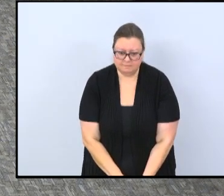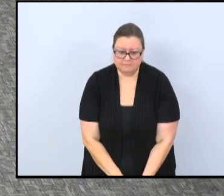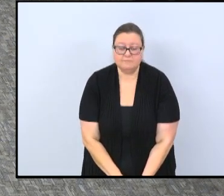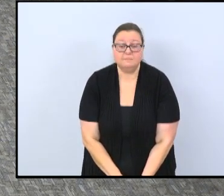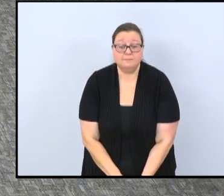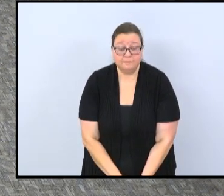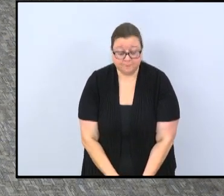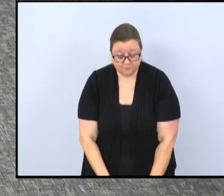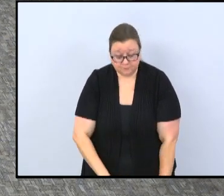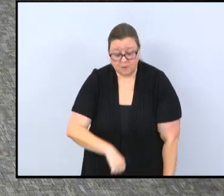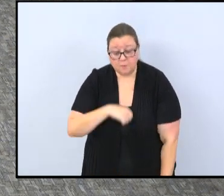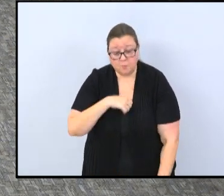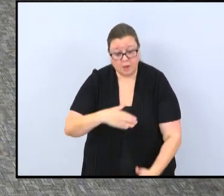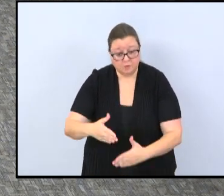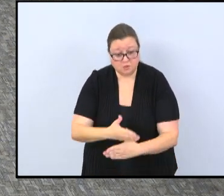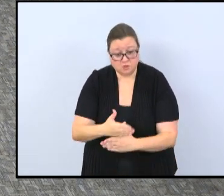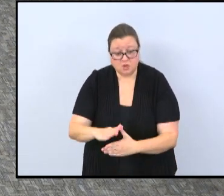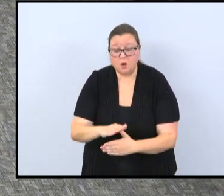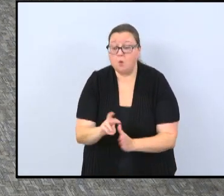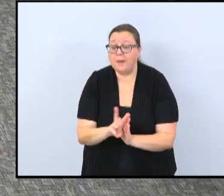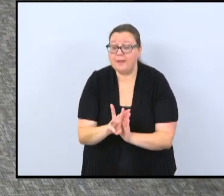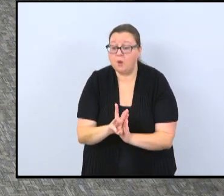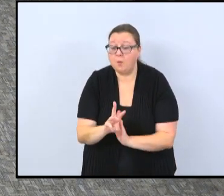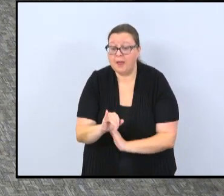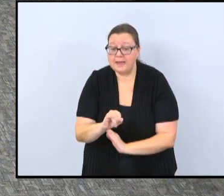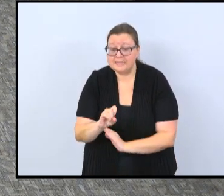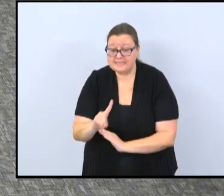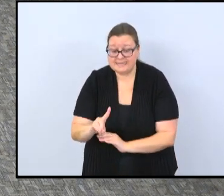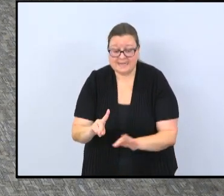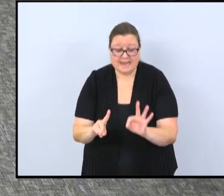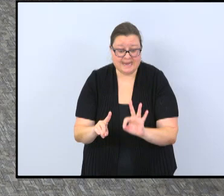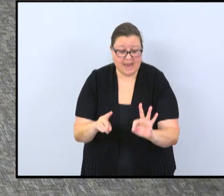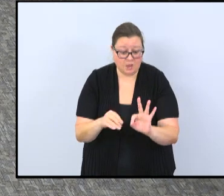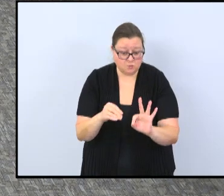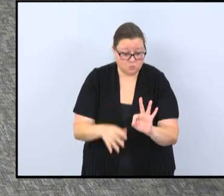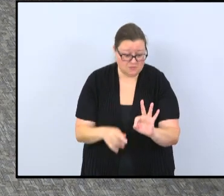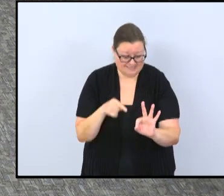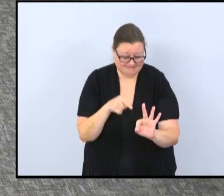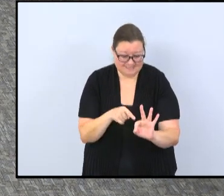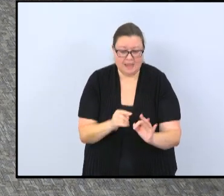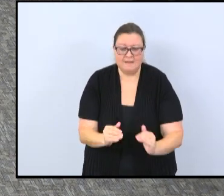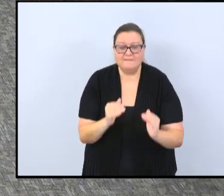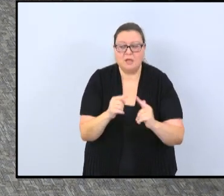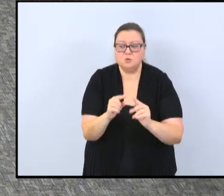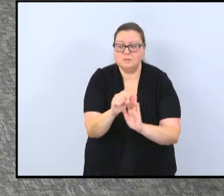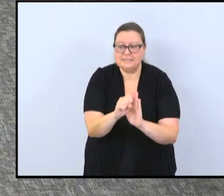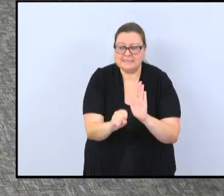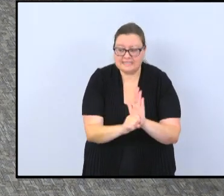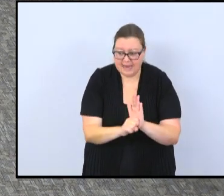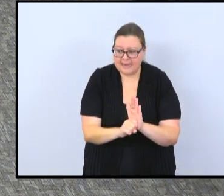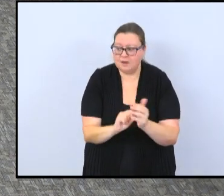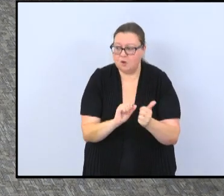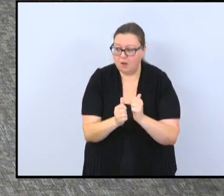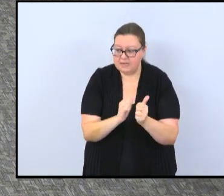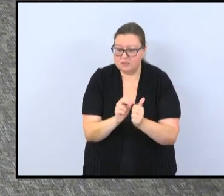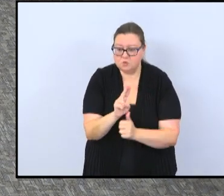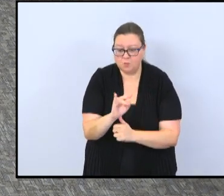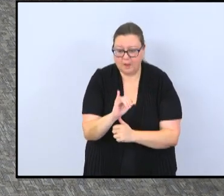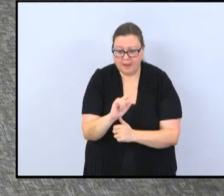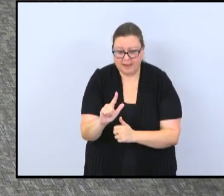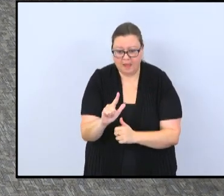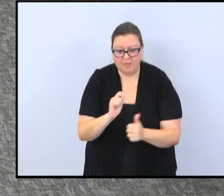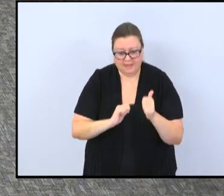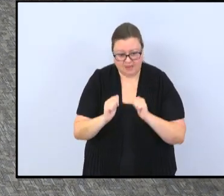We are proud to share that 9 Waco ISD students advanced to the state contest in UIL theatrical design,